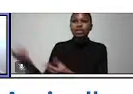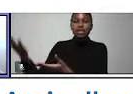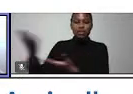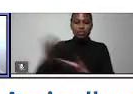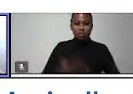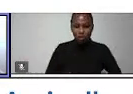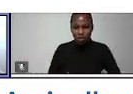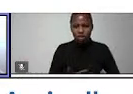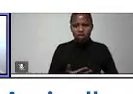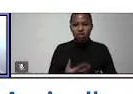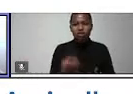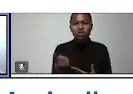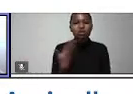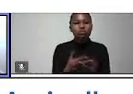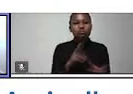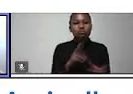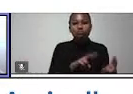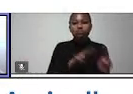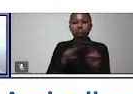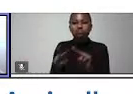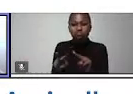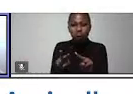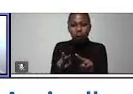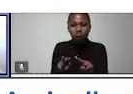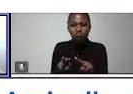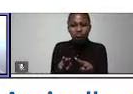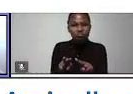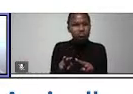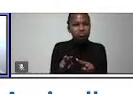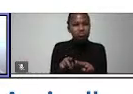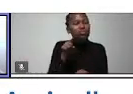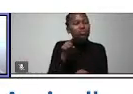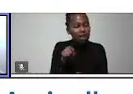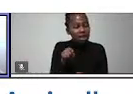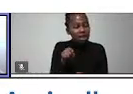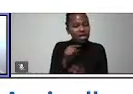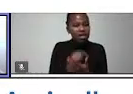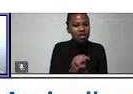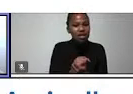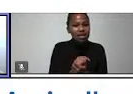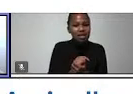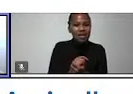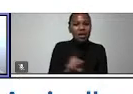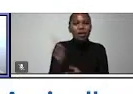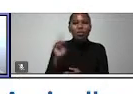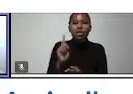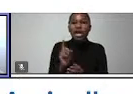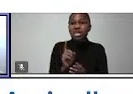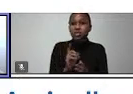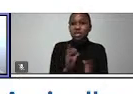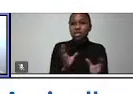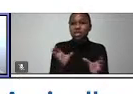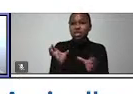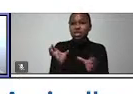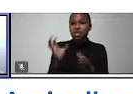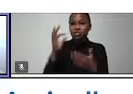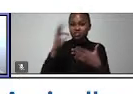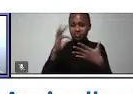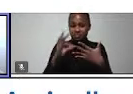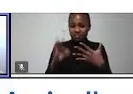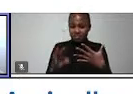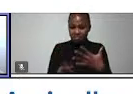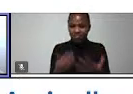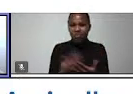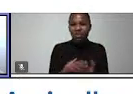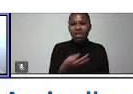really looking further actually onto this slide, but this is actually, these are the categories of what were actually, let me say, our